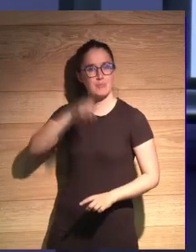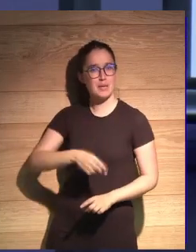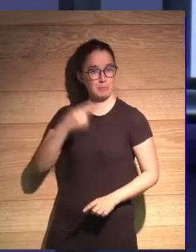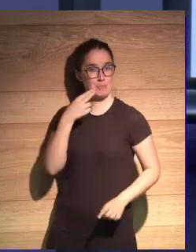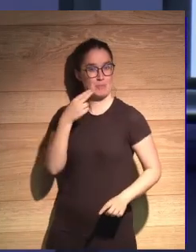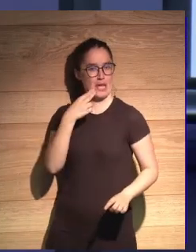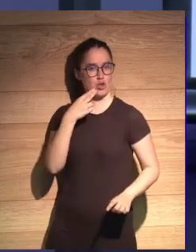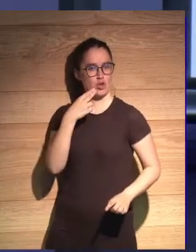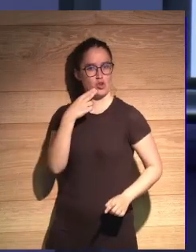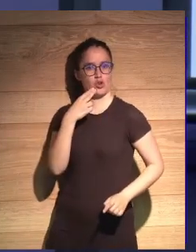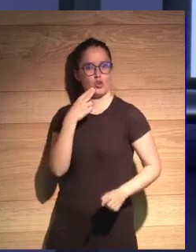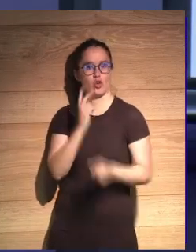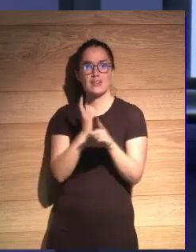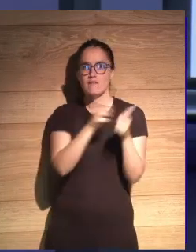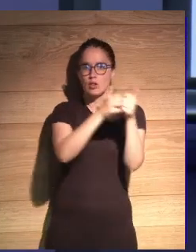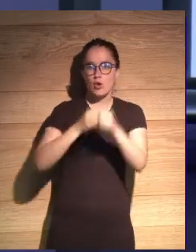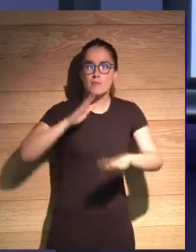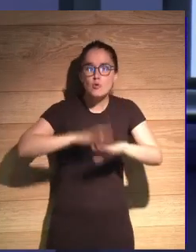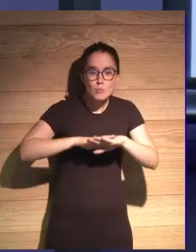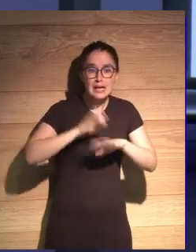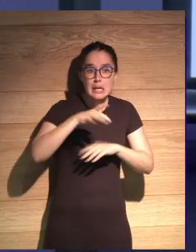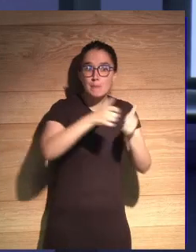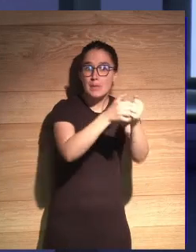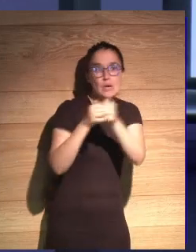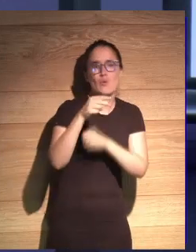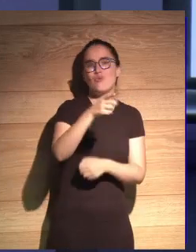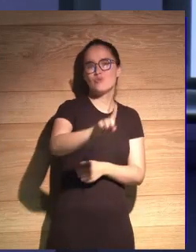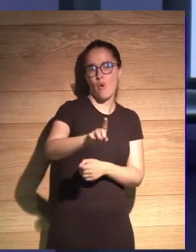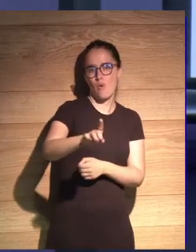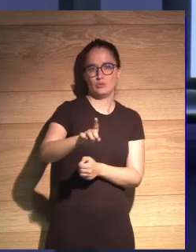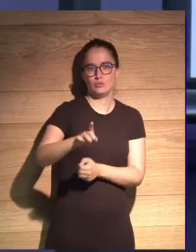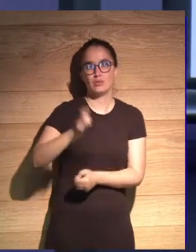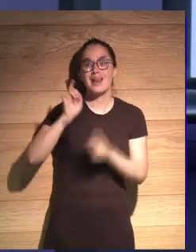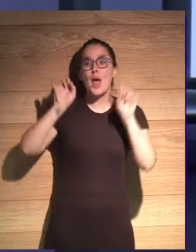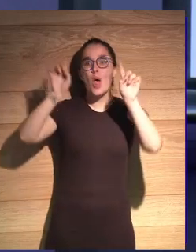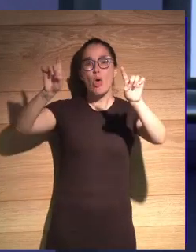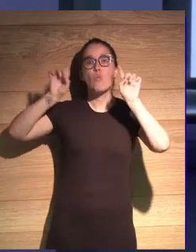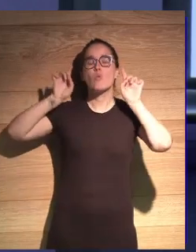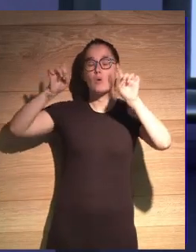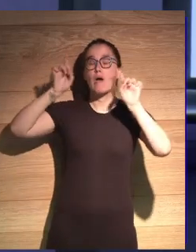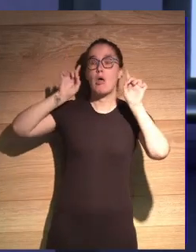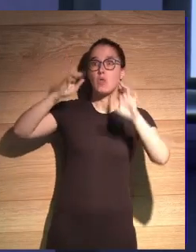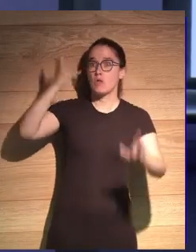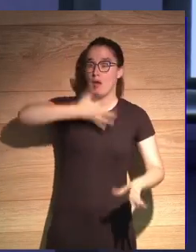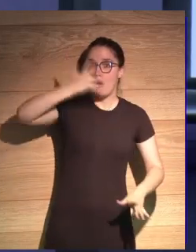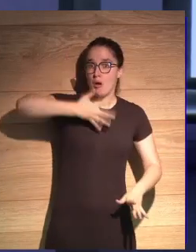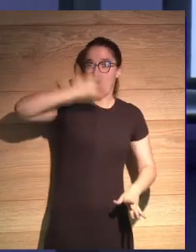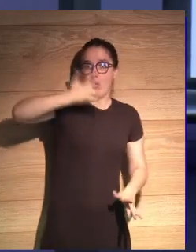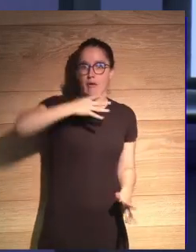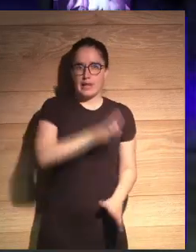the violence of some video games and also in front of video games, but this is not because of video